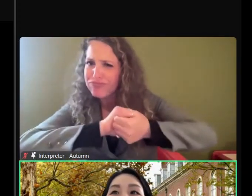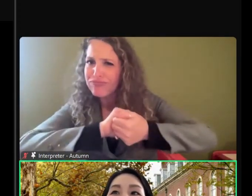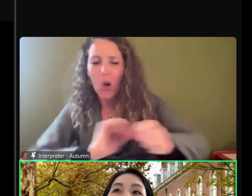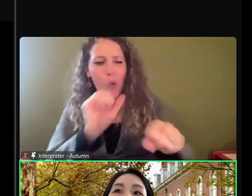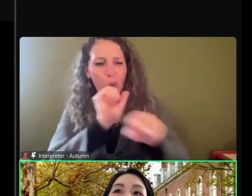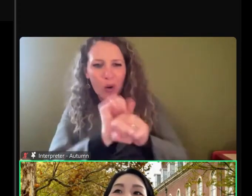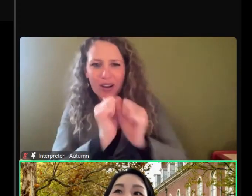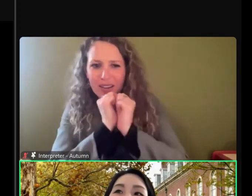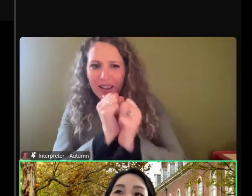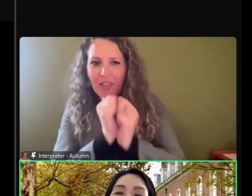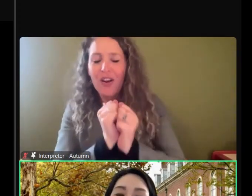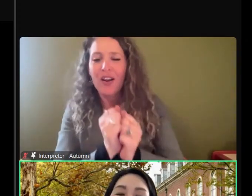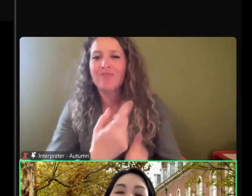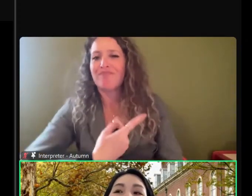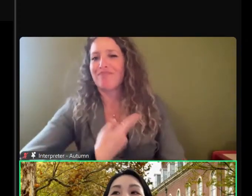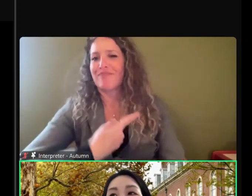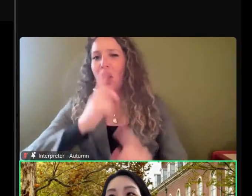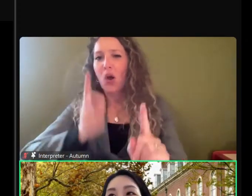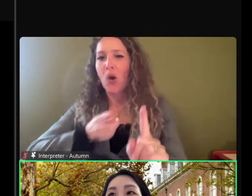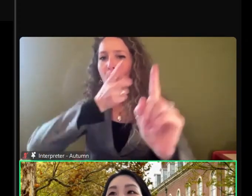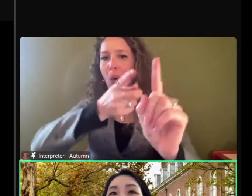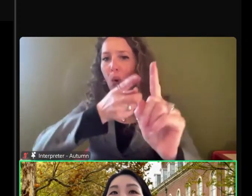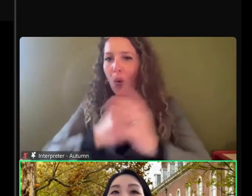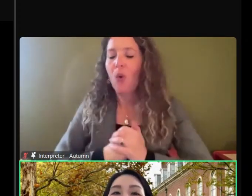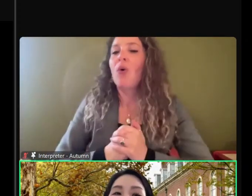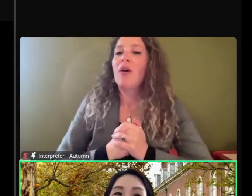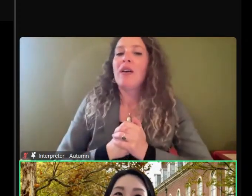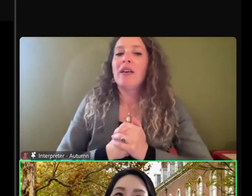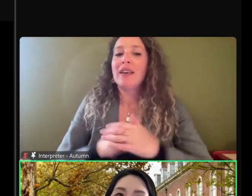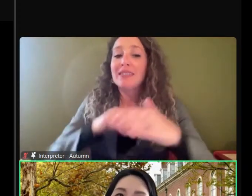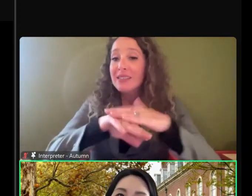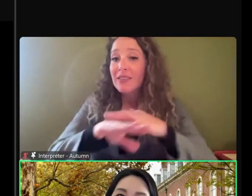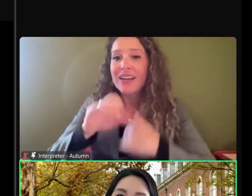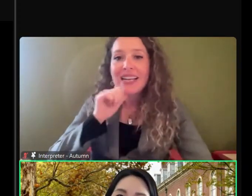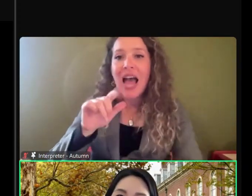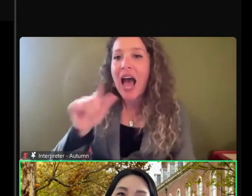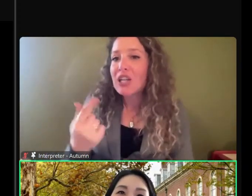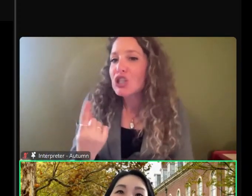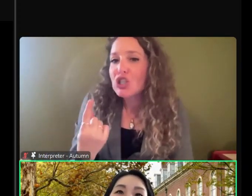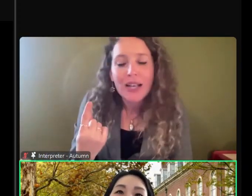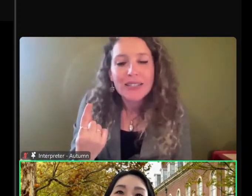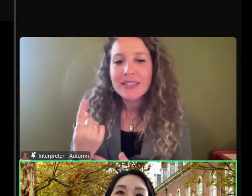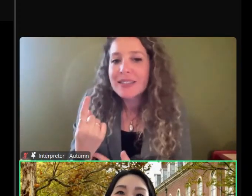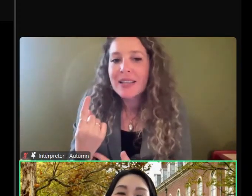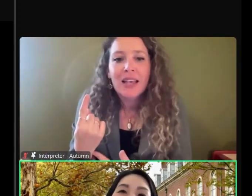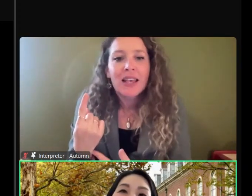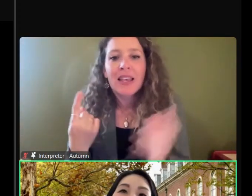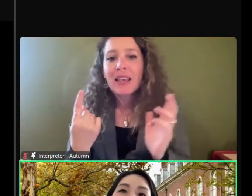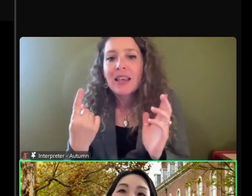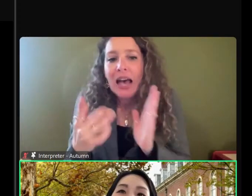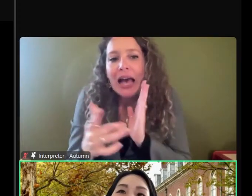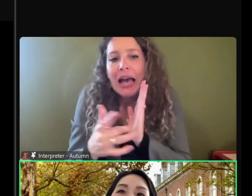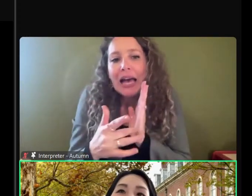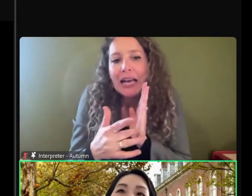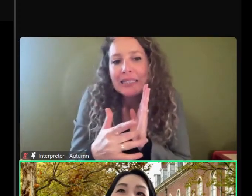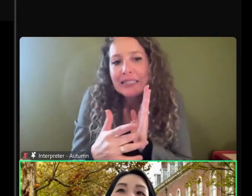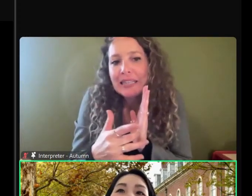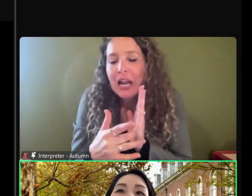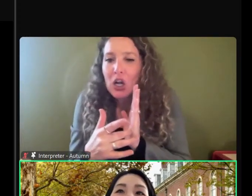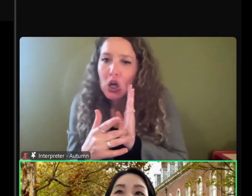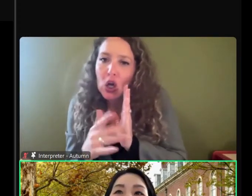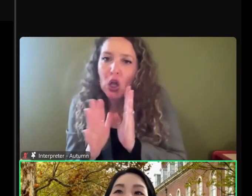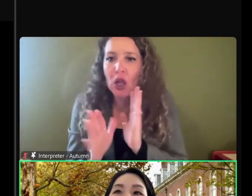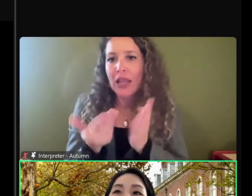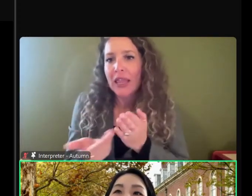is to ensure that accessibility is not just a technical feature, but a foundation